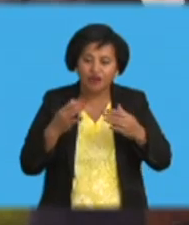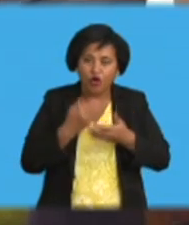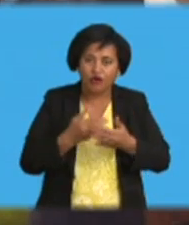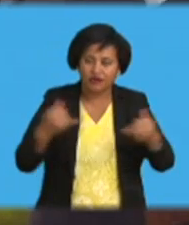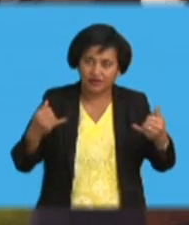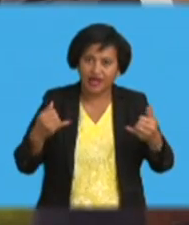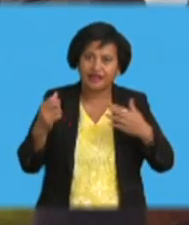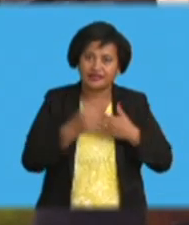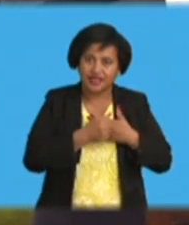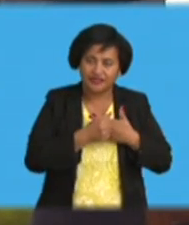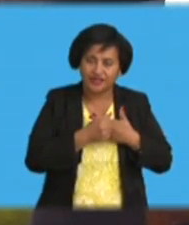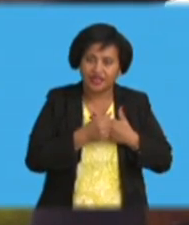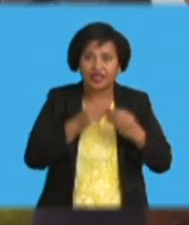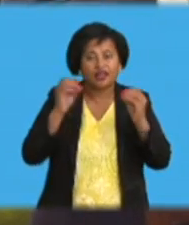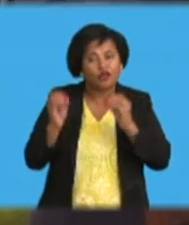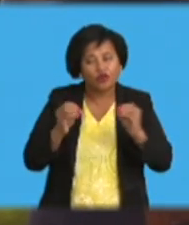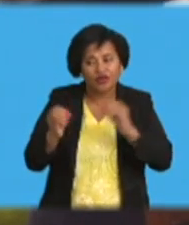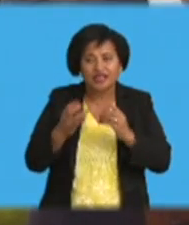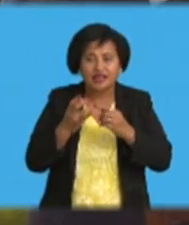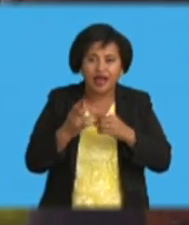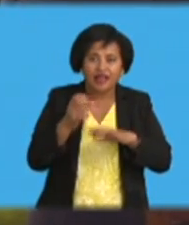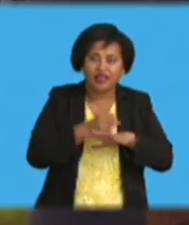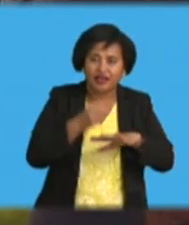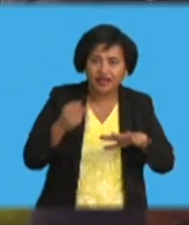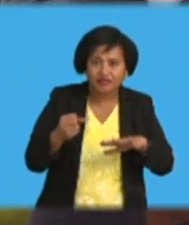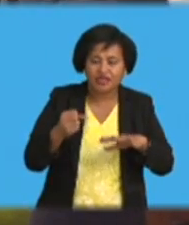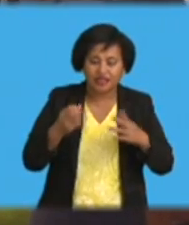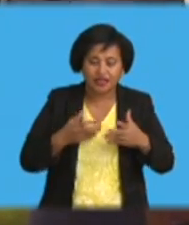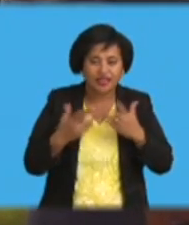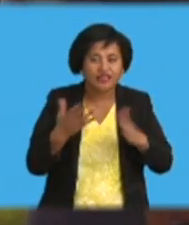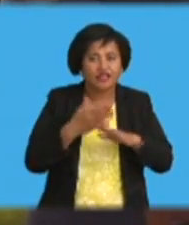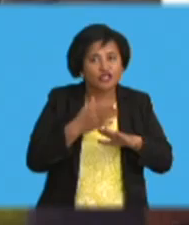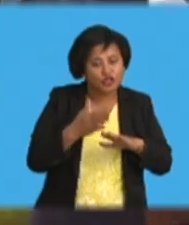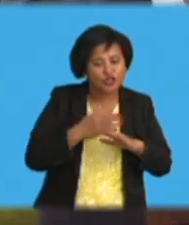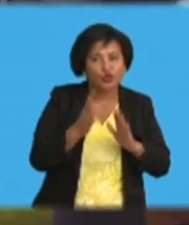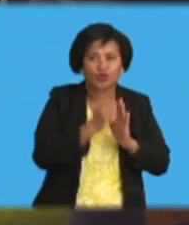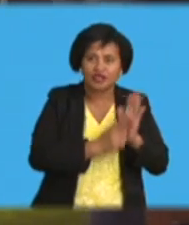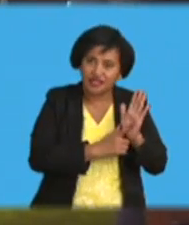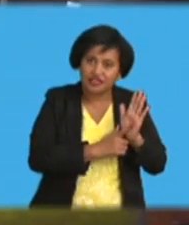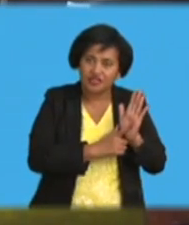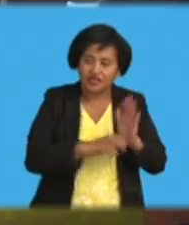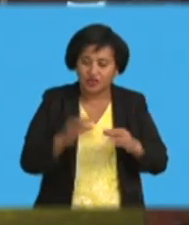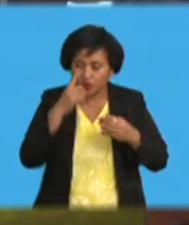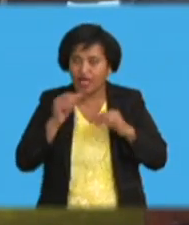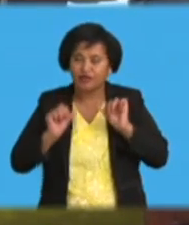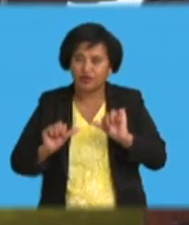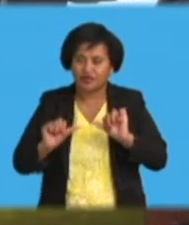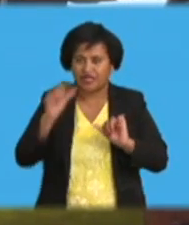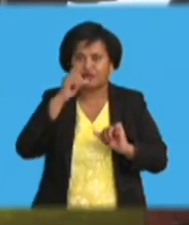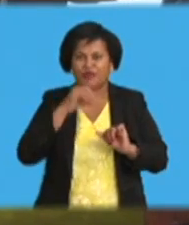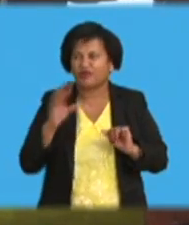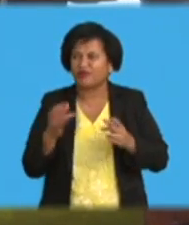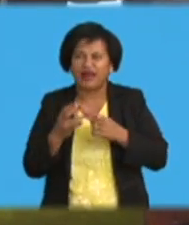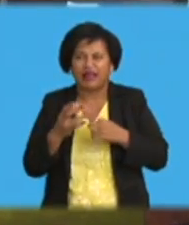awareness programs and work with relevant organizations and governments to propose new legislation to protect our people from serious emotional trauma that